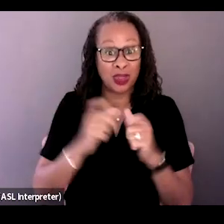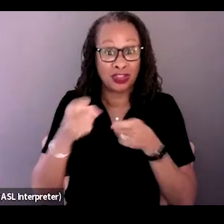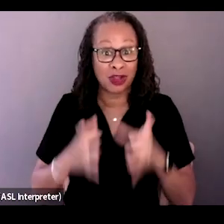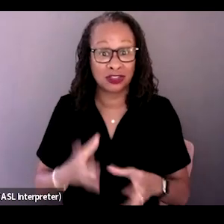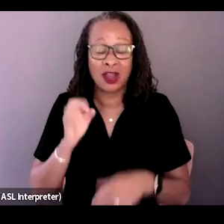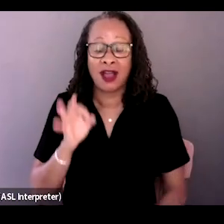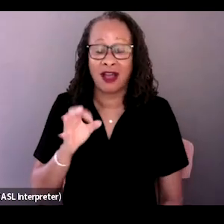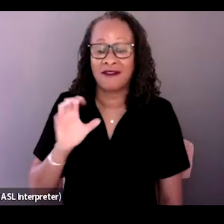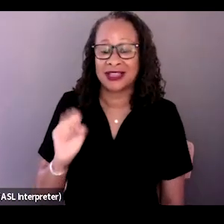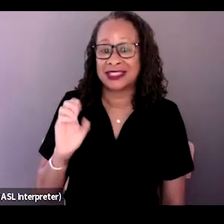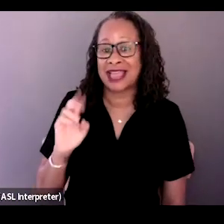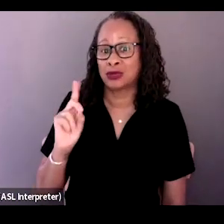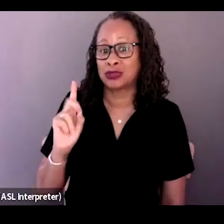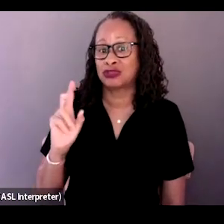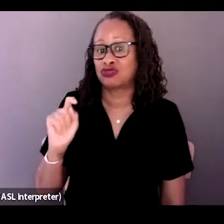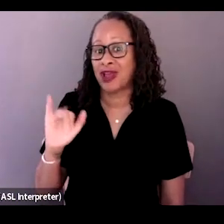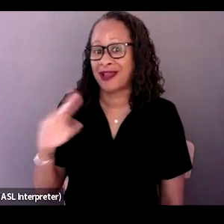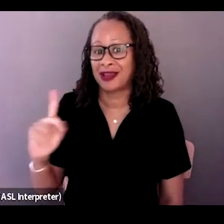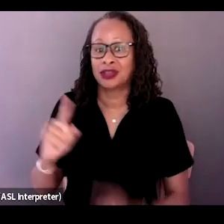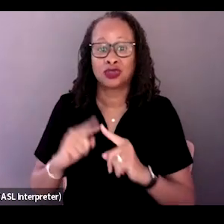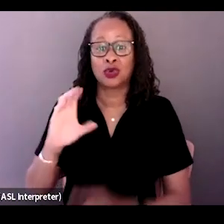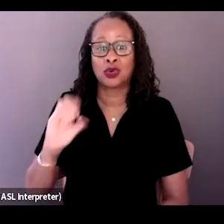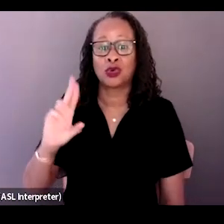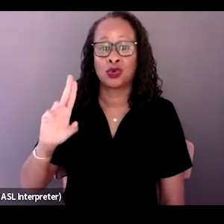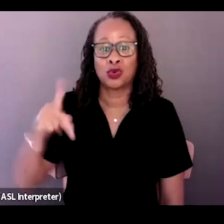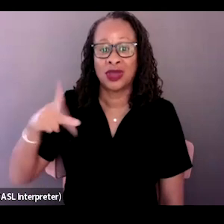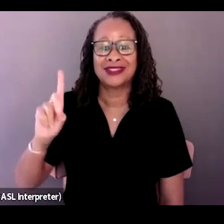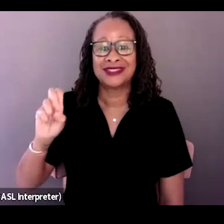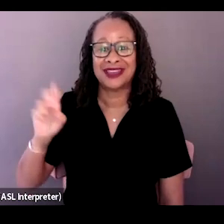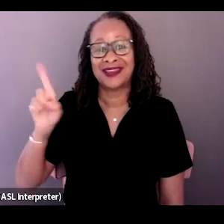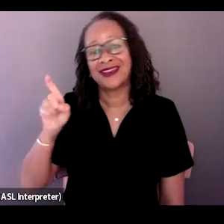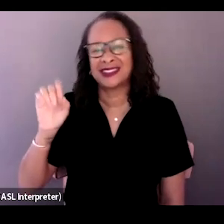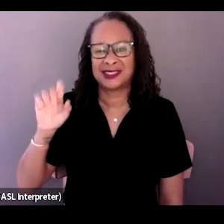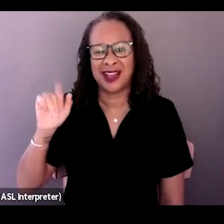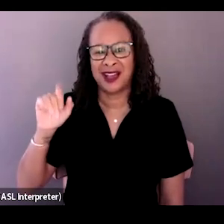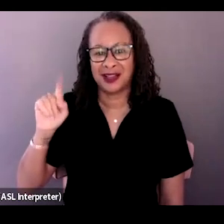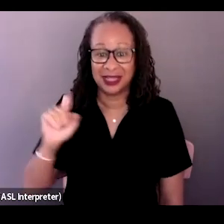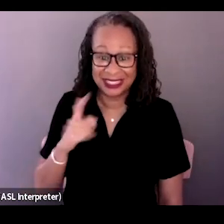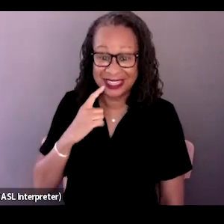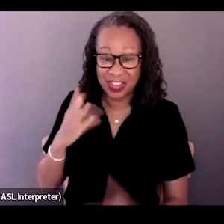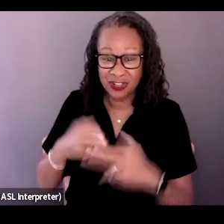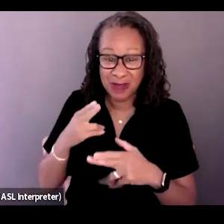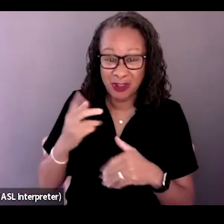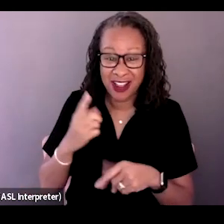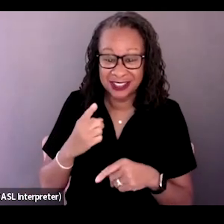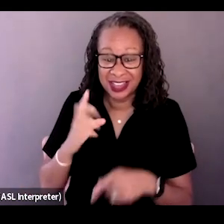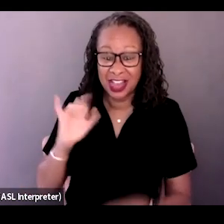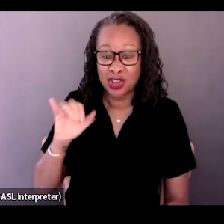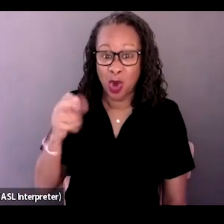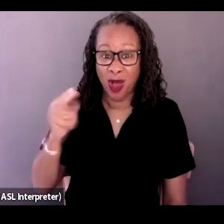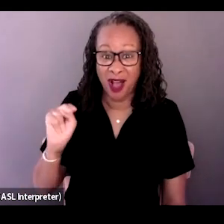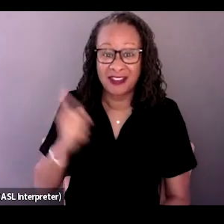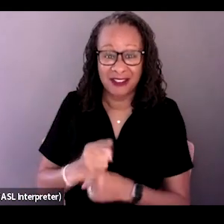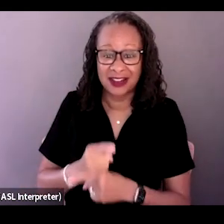of soundtrack to a coup d'etat, and Johan Grimonprez. Did I say it right, Johan? Yes, exactly. Yeah,